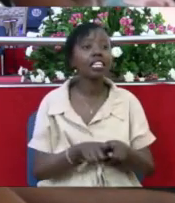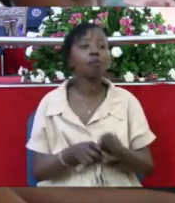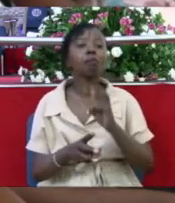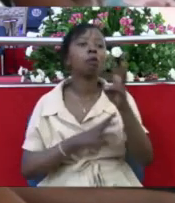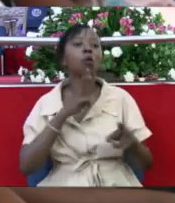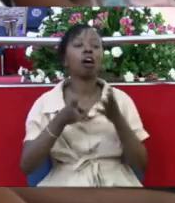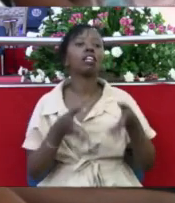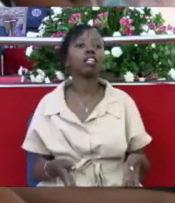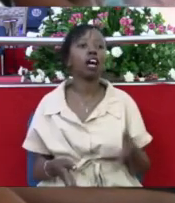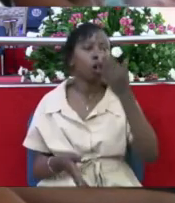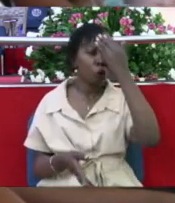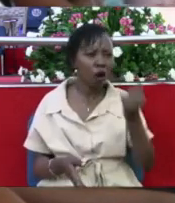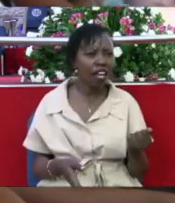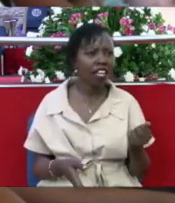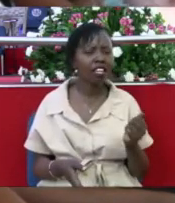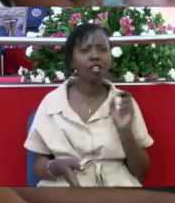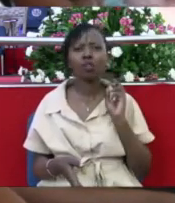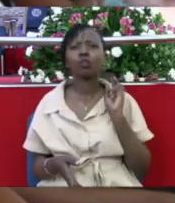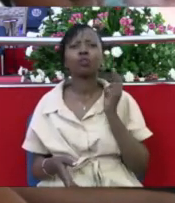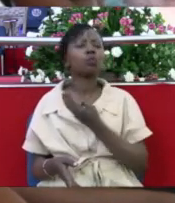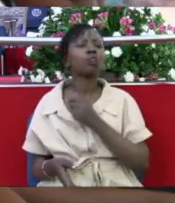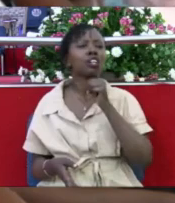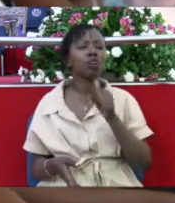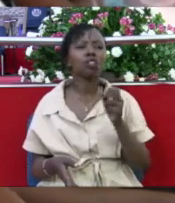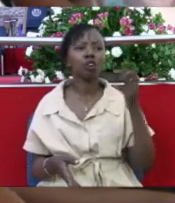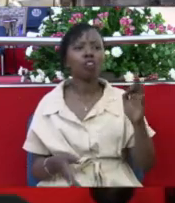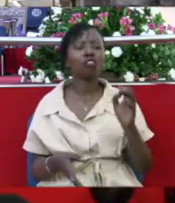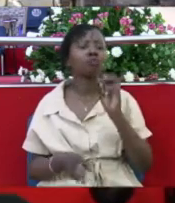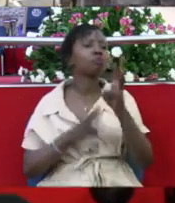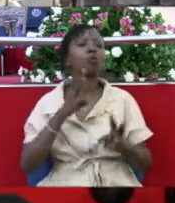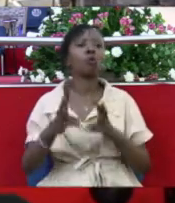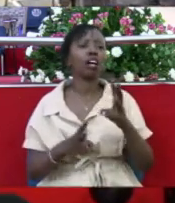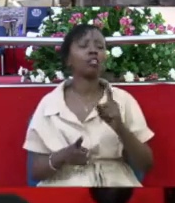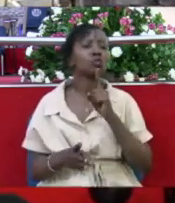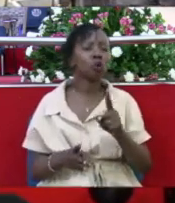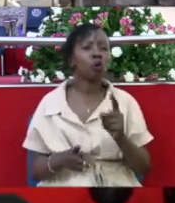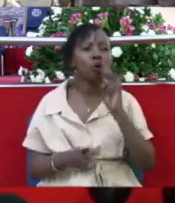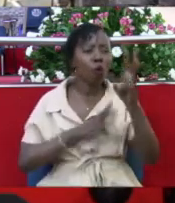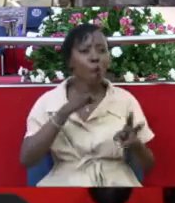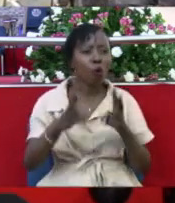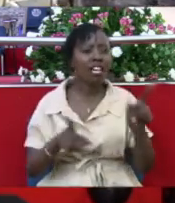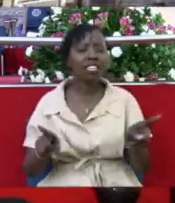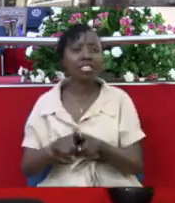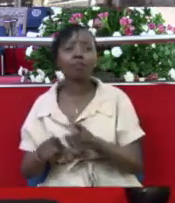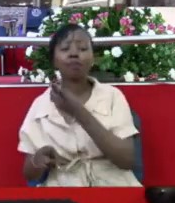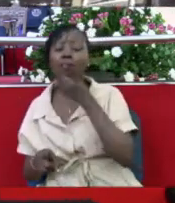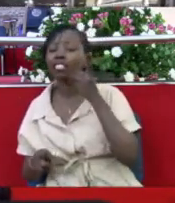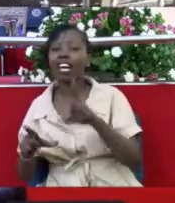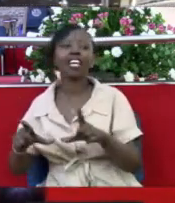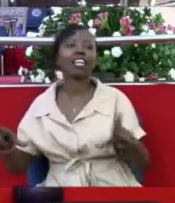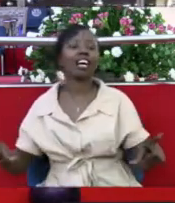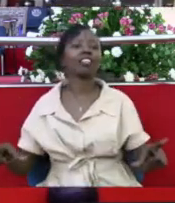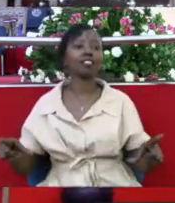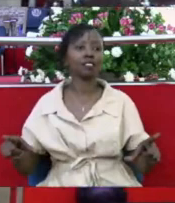Kwa sababu sisi si wa dunia hii. And so the world is your wilderness. Kwa hivyo dunia hii ni jangwa. Where the Lord allows you to walk so that